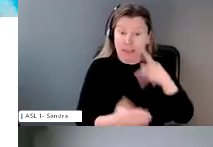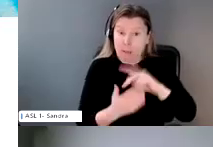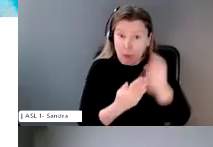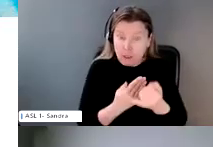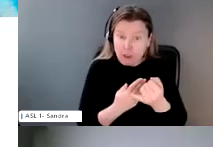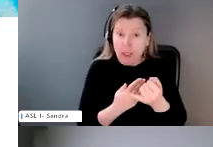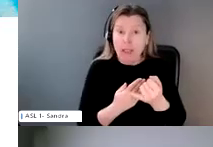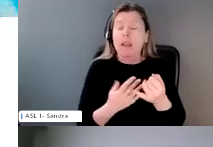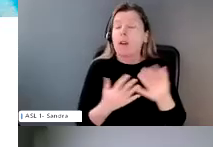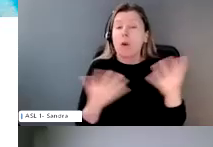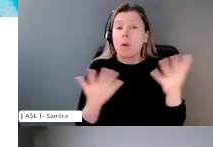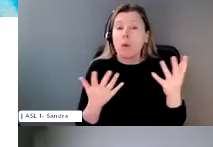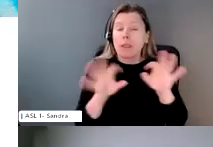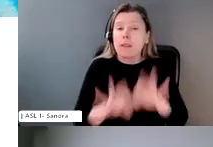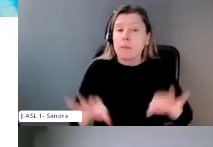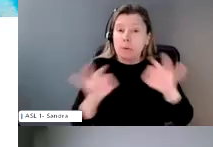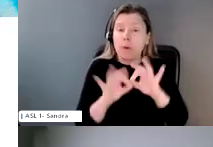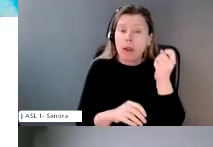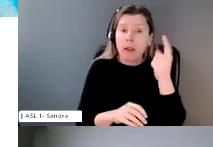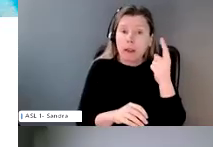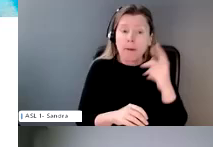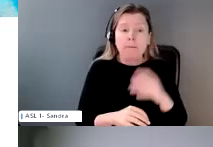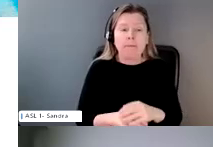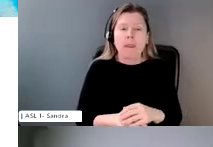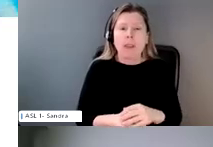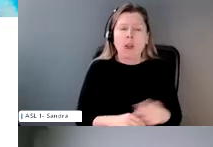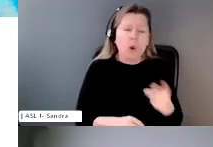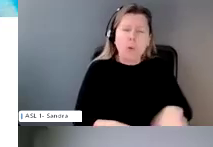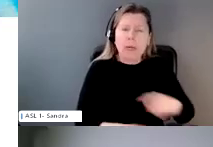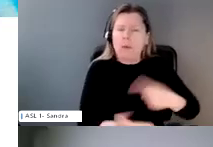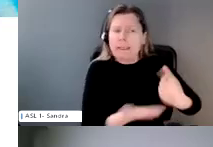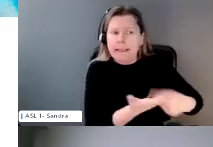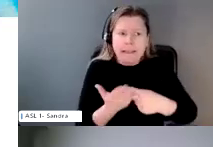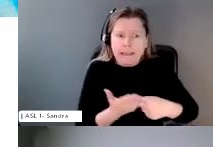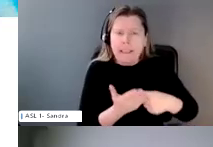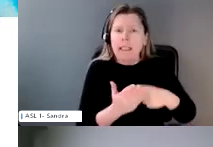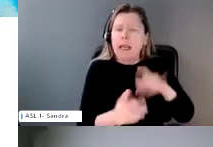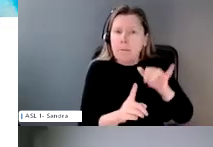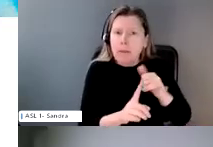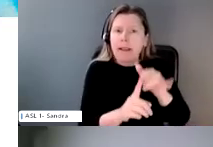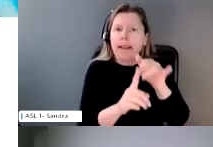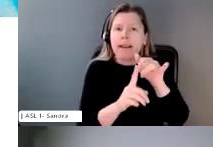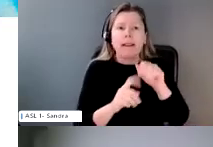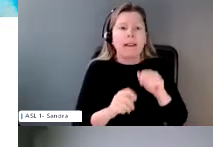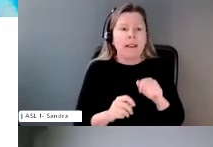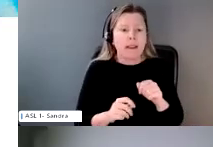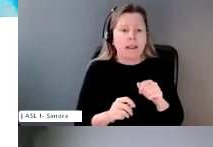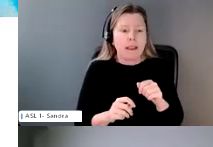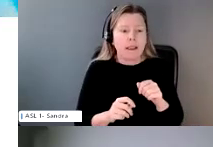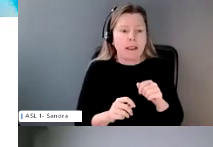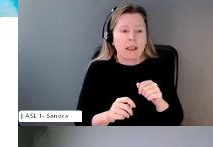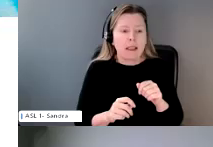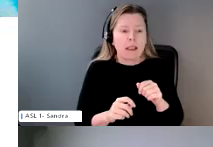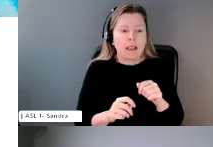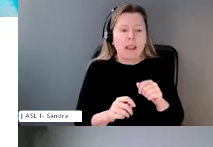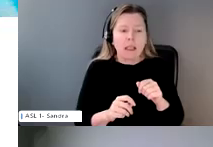is really important to understand is we were discussing bullying, which is based on